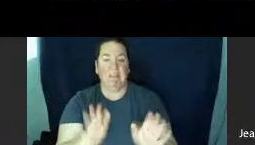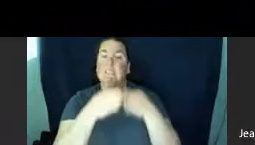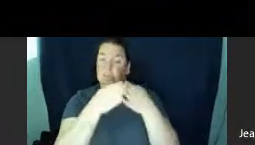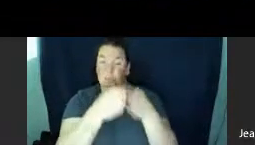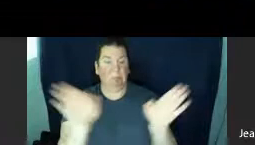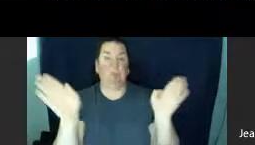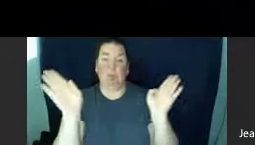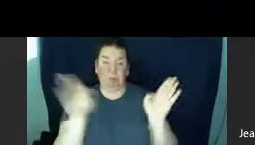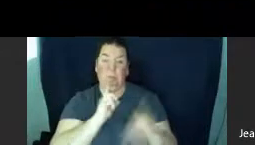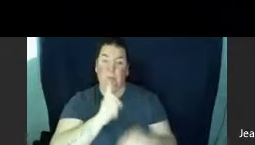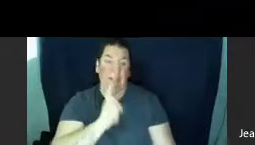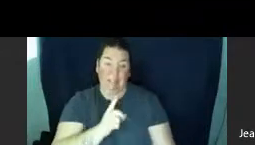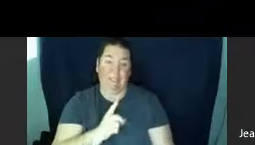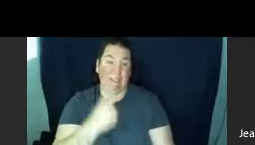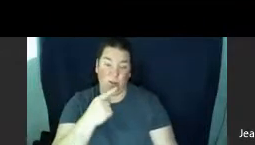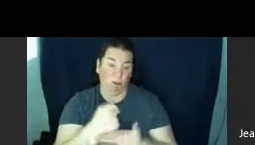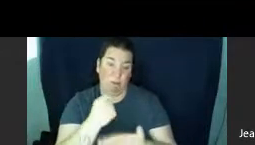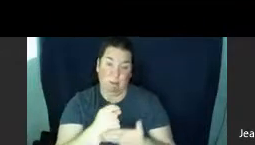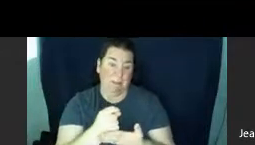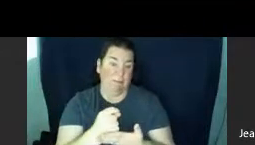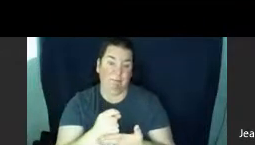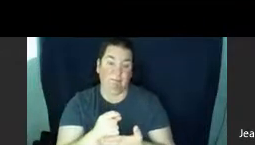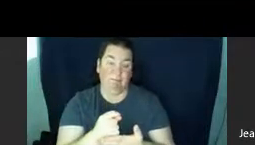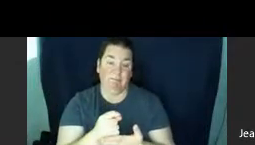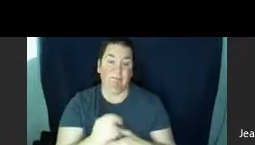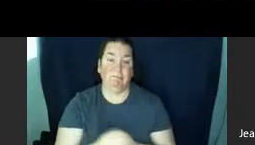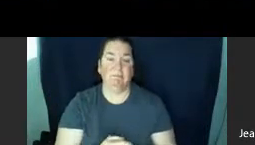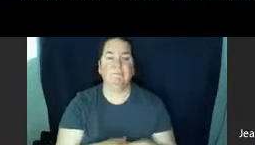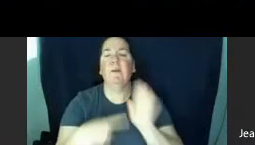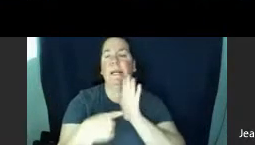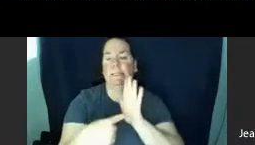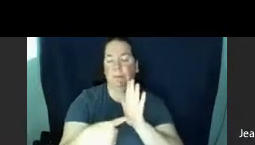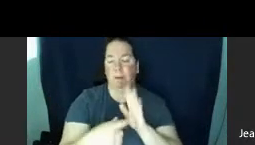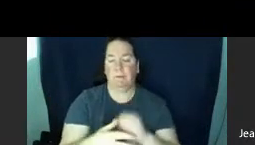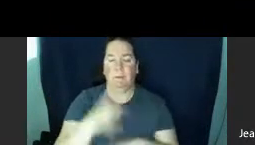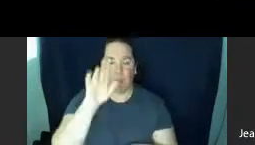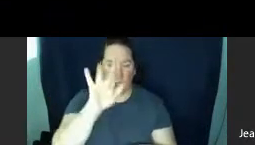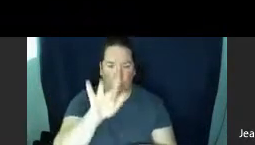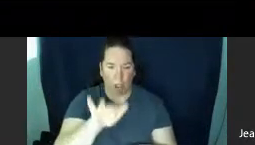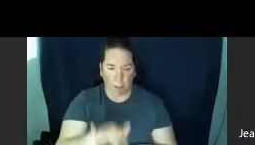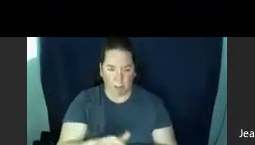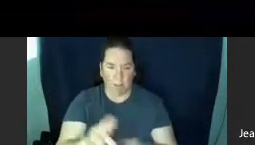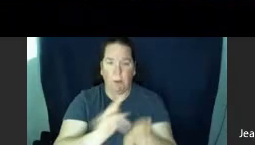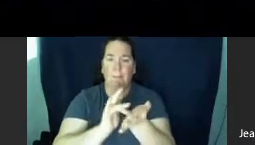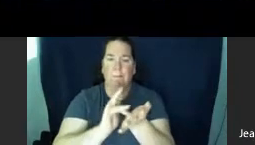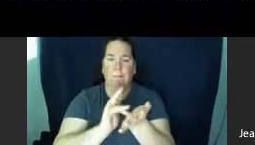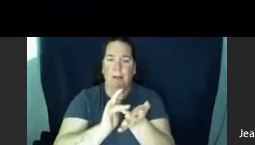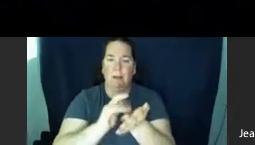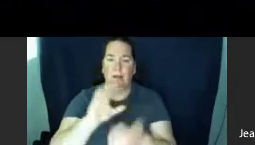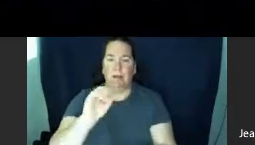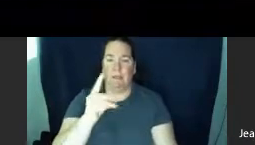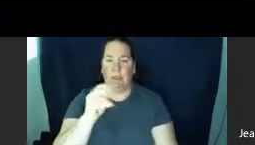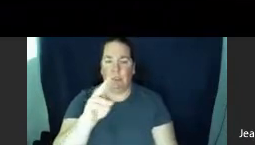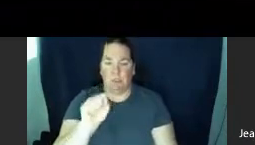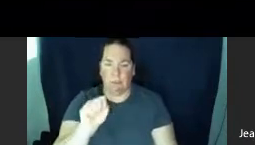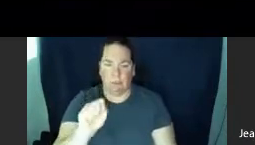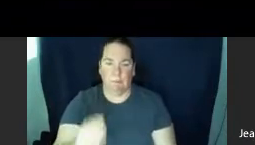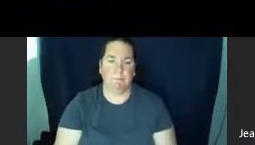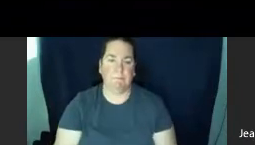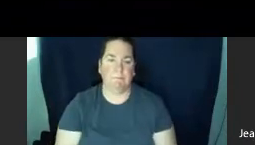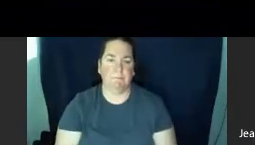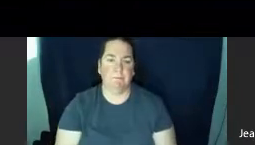guidance for giving treatment. So for example, if we scroll down to medical conditions,